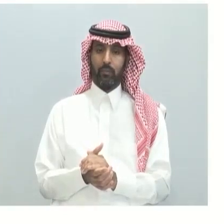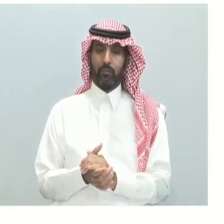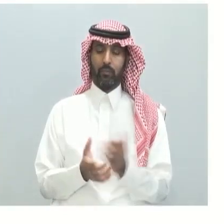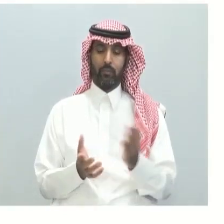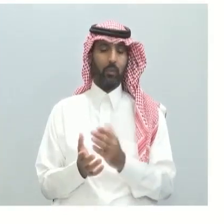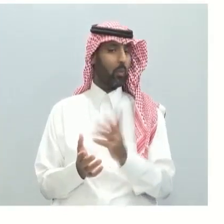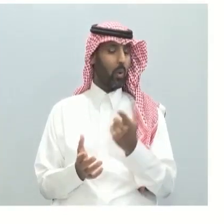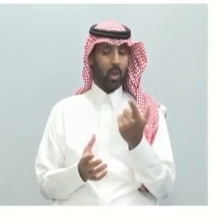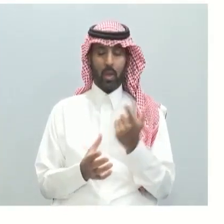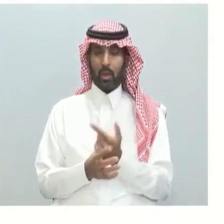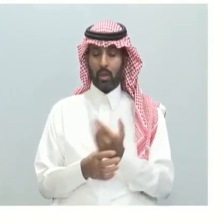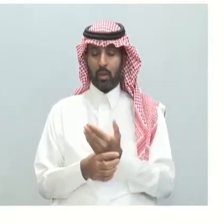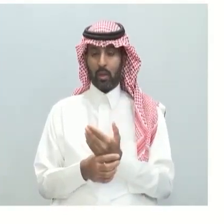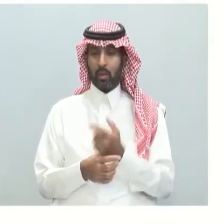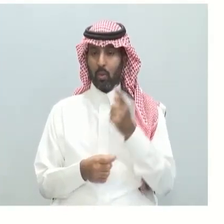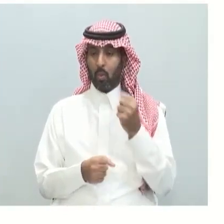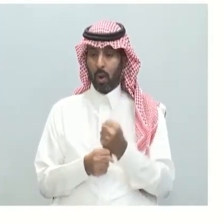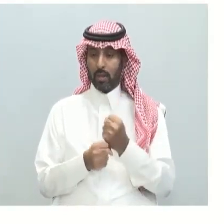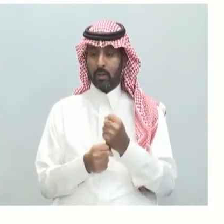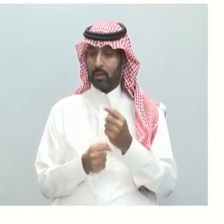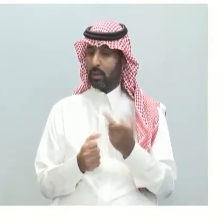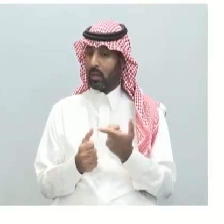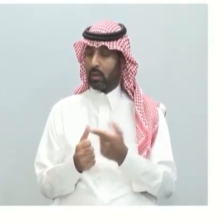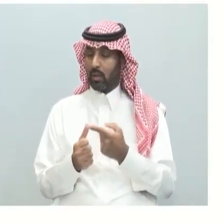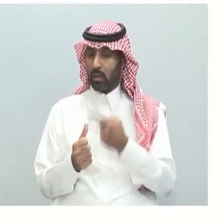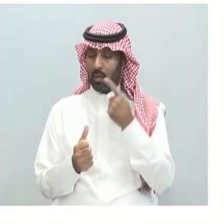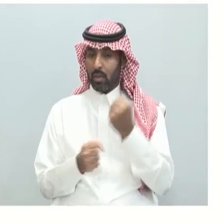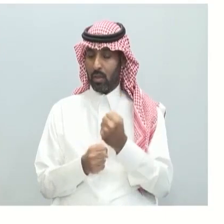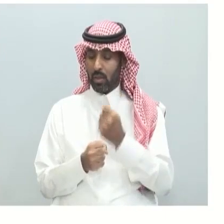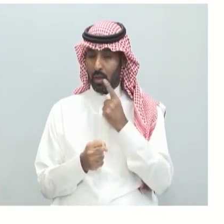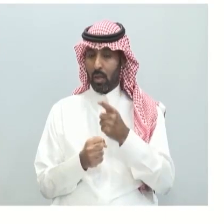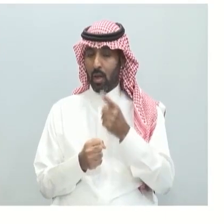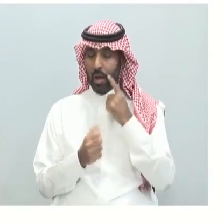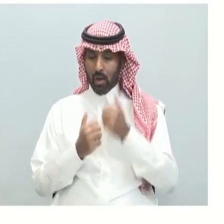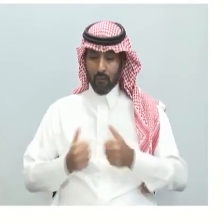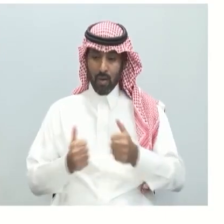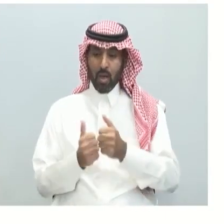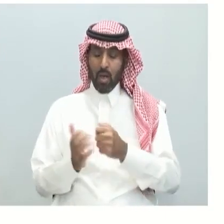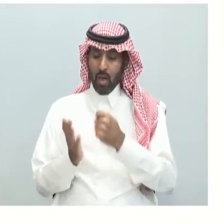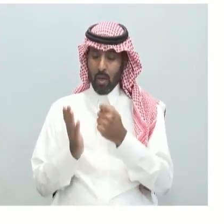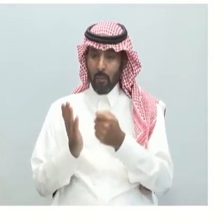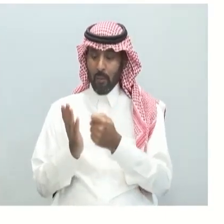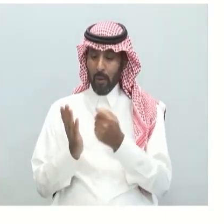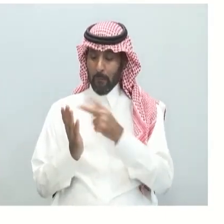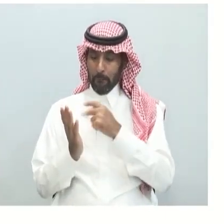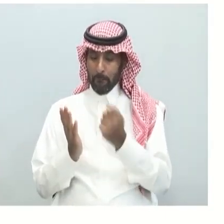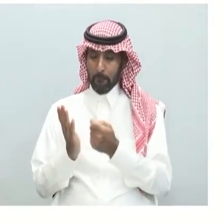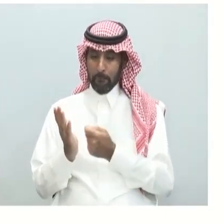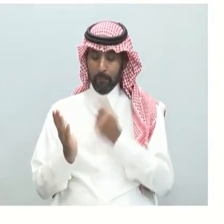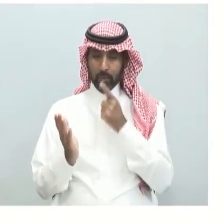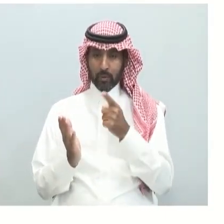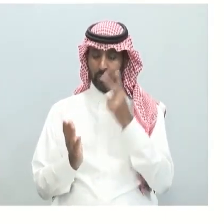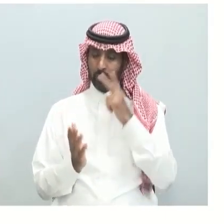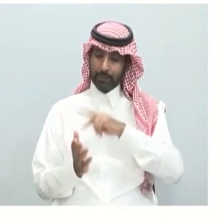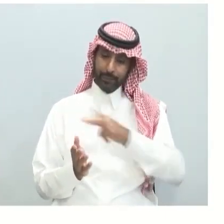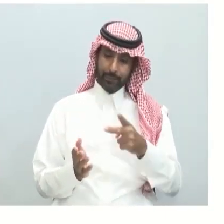following. What did the writer's family use to do, used to do that was not green? What did they do to change